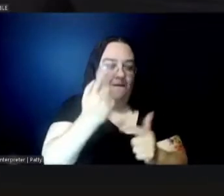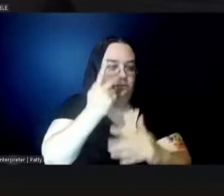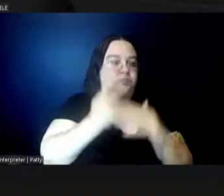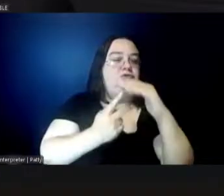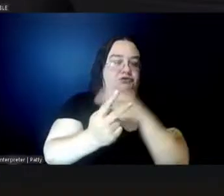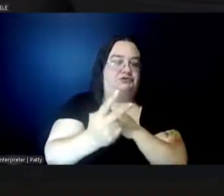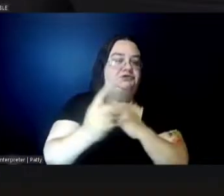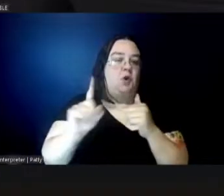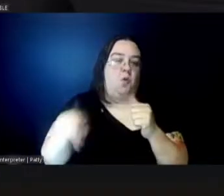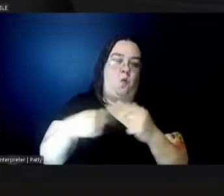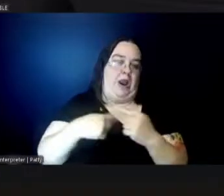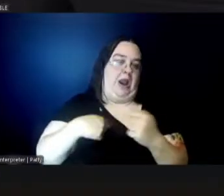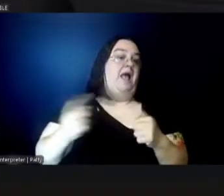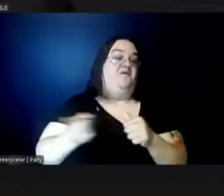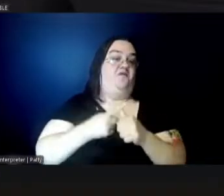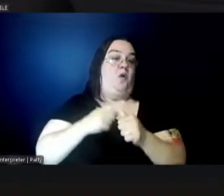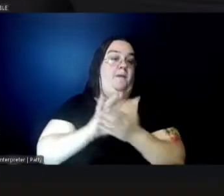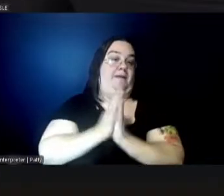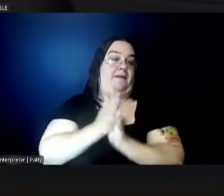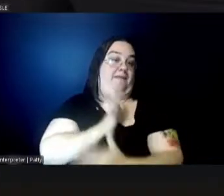got involved. So